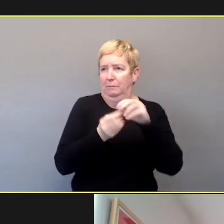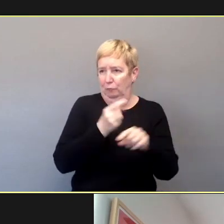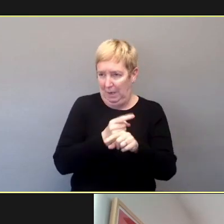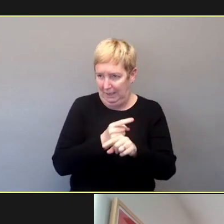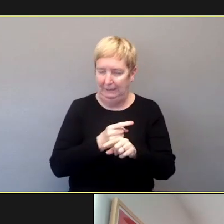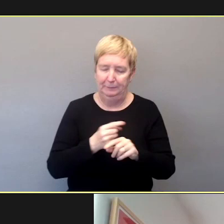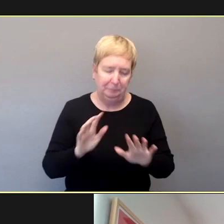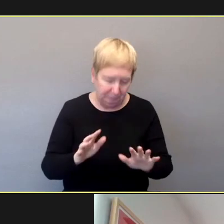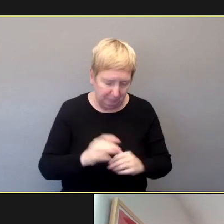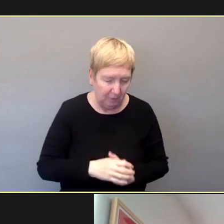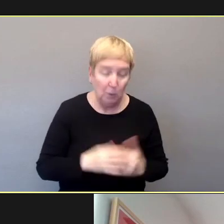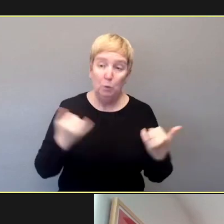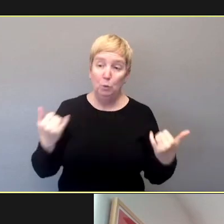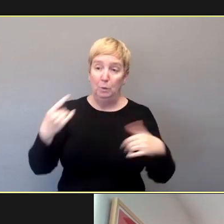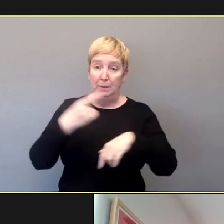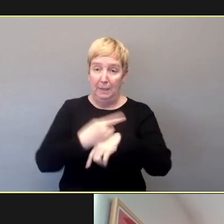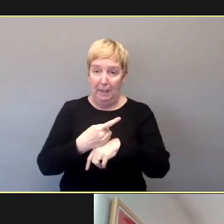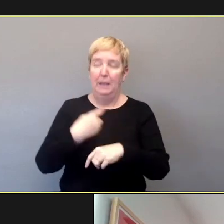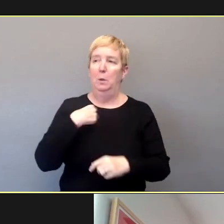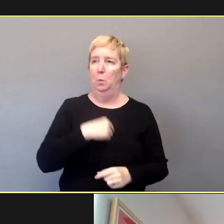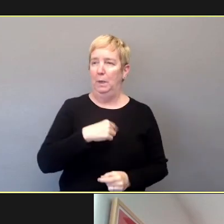know that